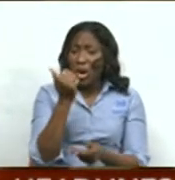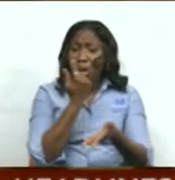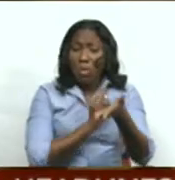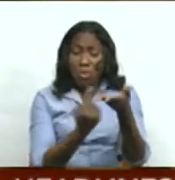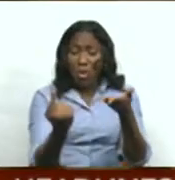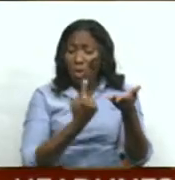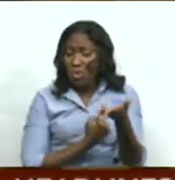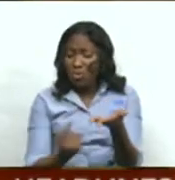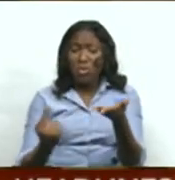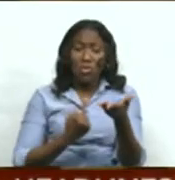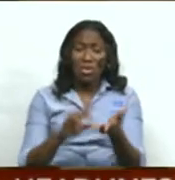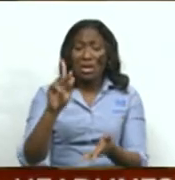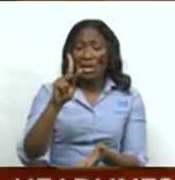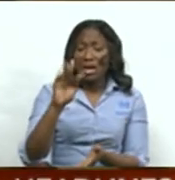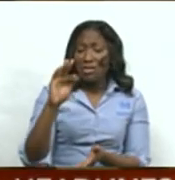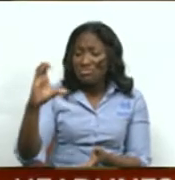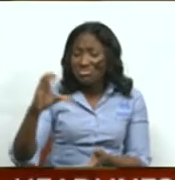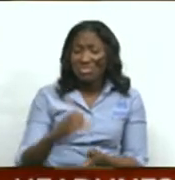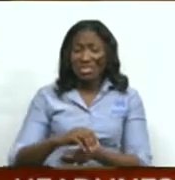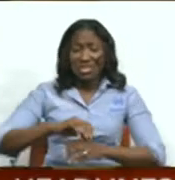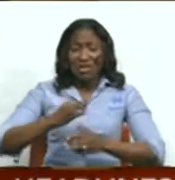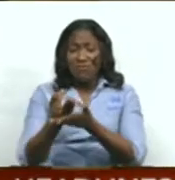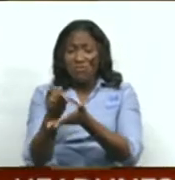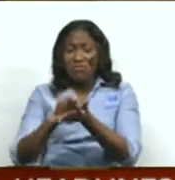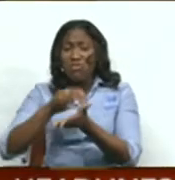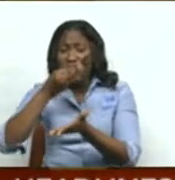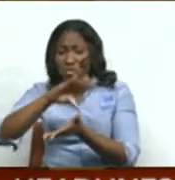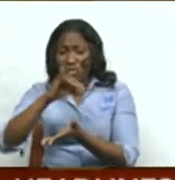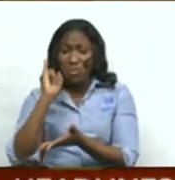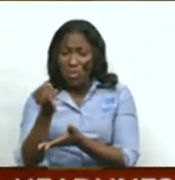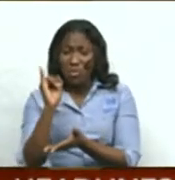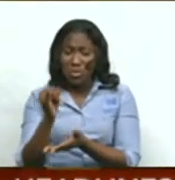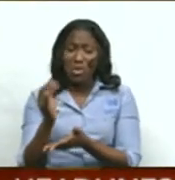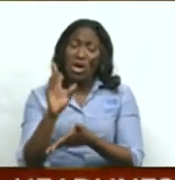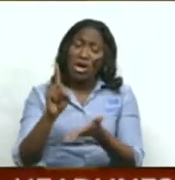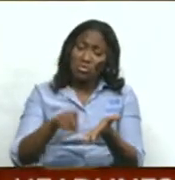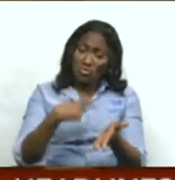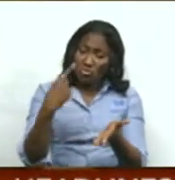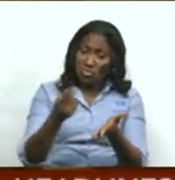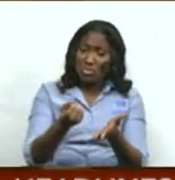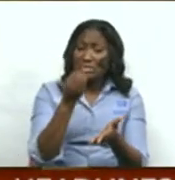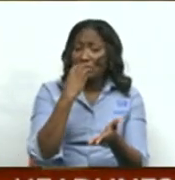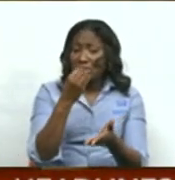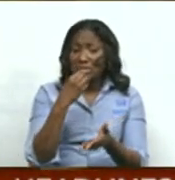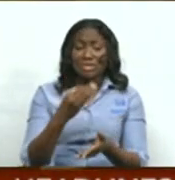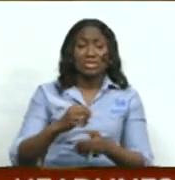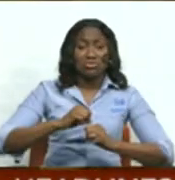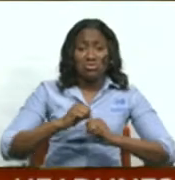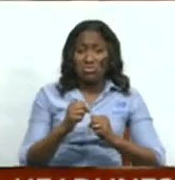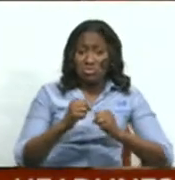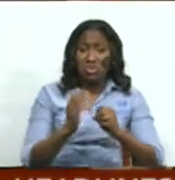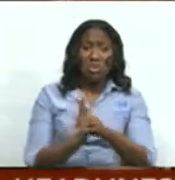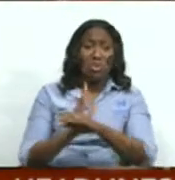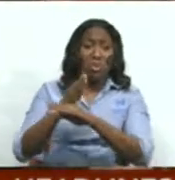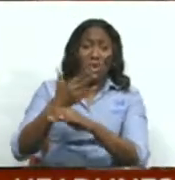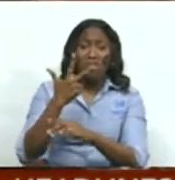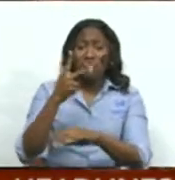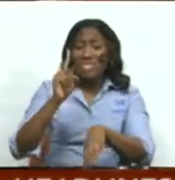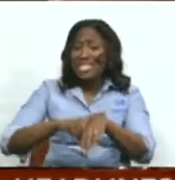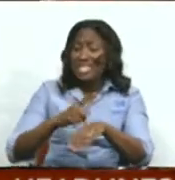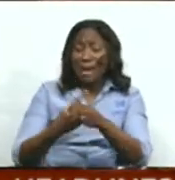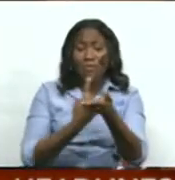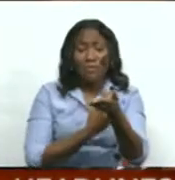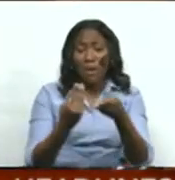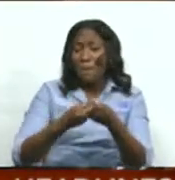and more than one-third of these respondents reported consuming fast food more than three times per week. It also